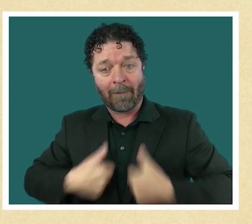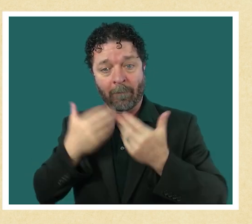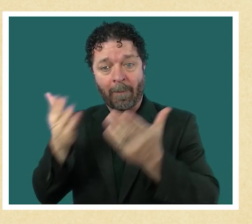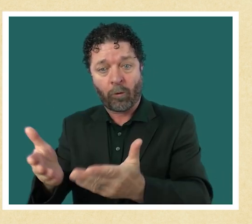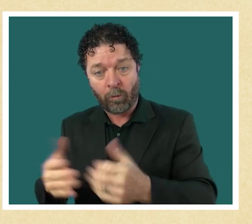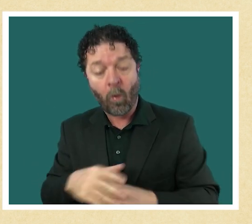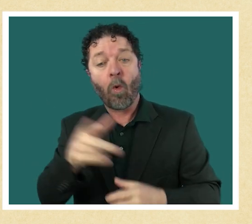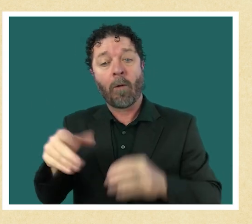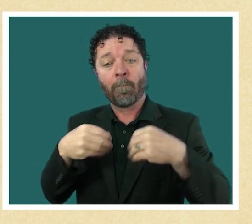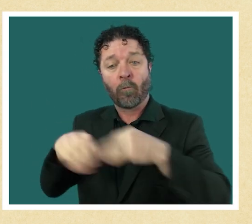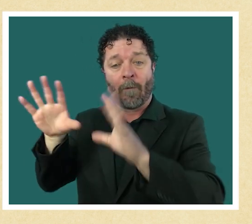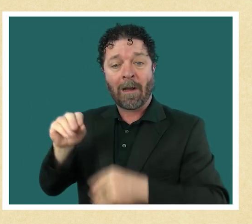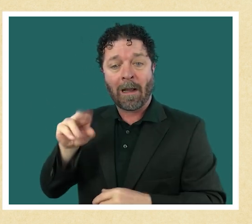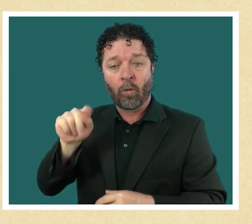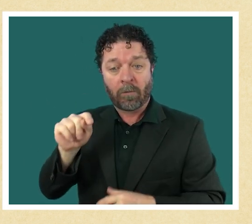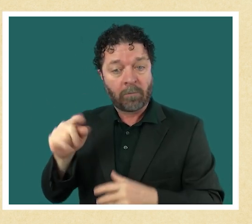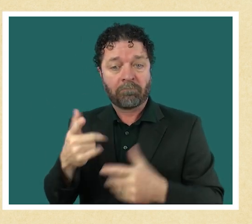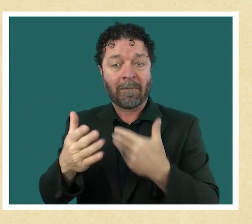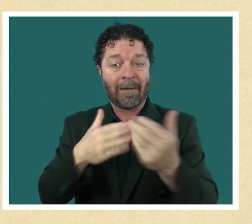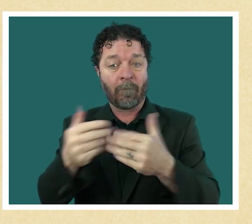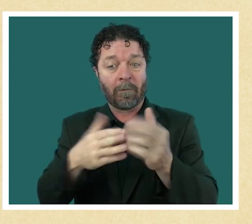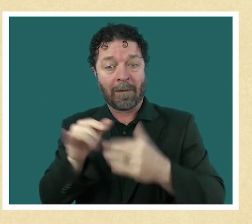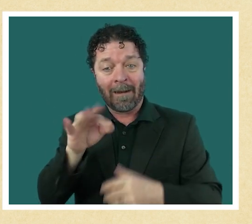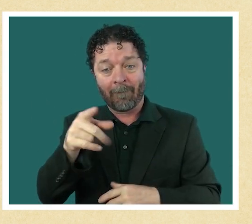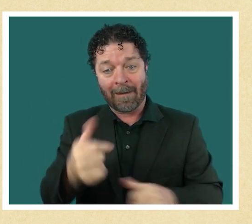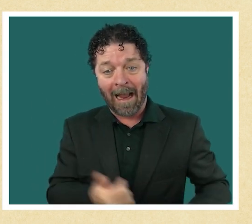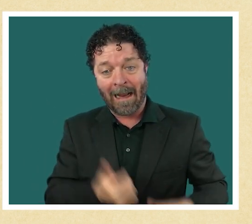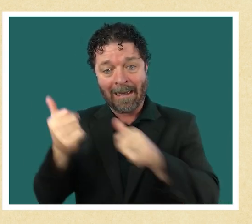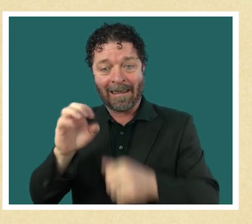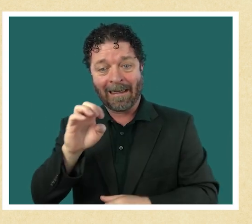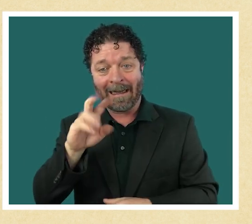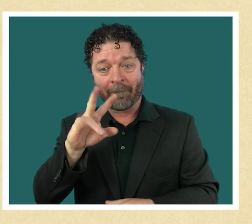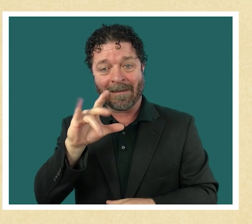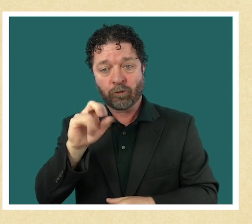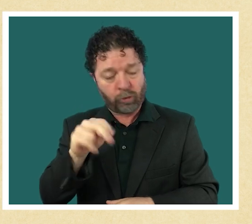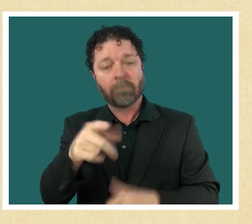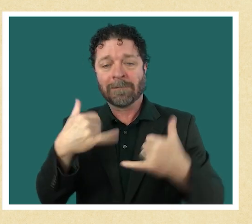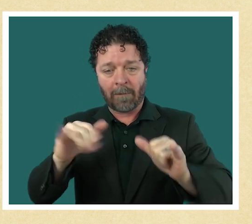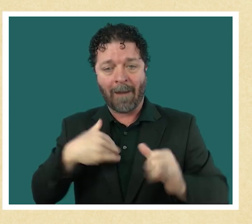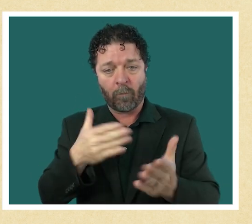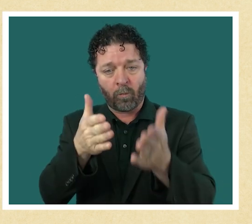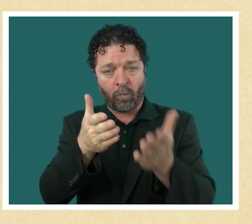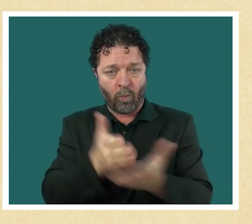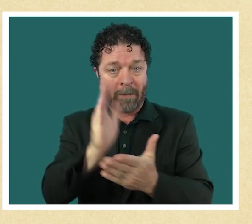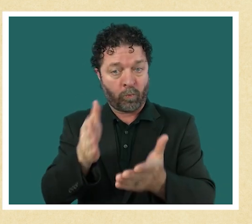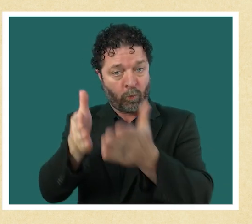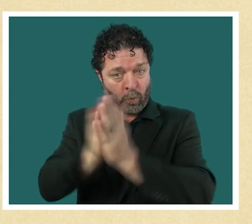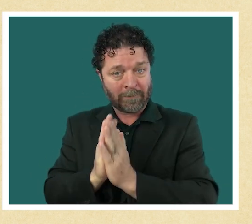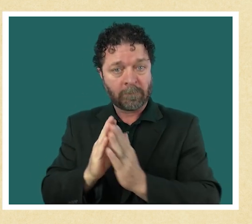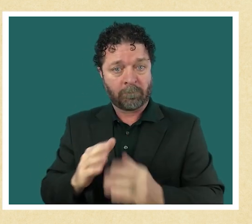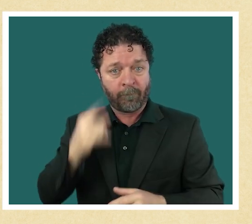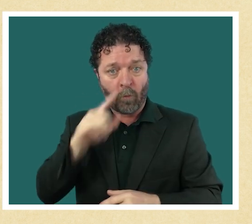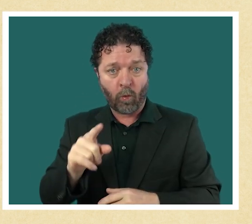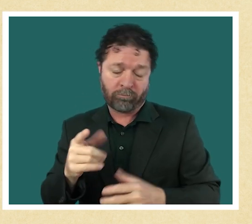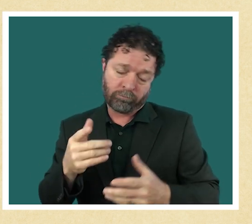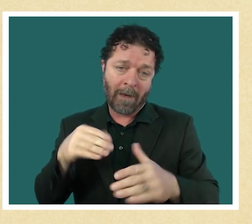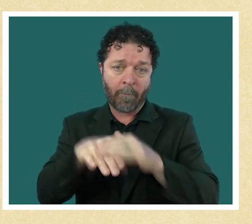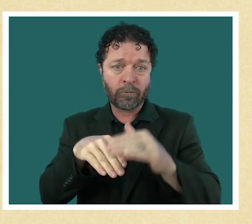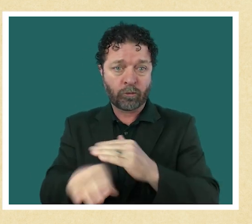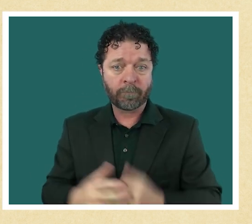if you're in eviction proceedings. Tip number 3. Provide supporting documentation where